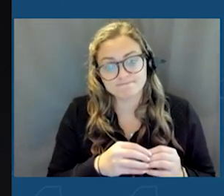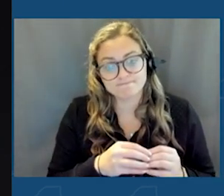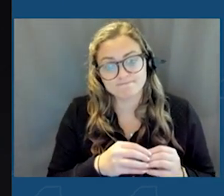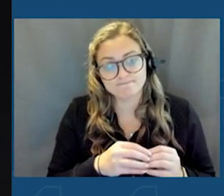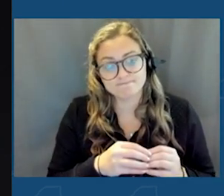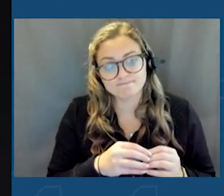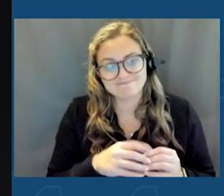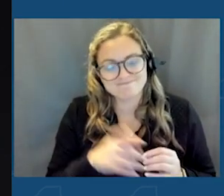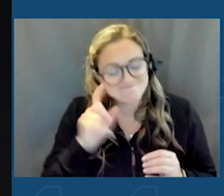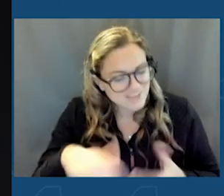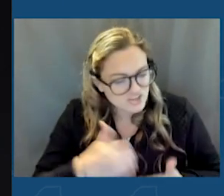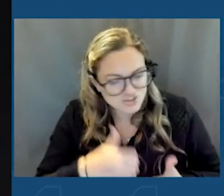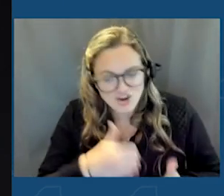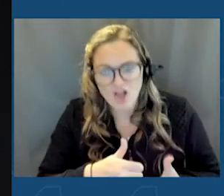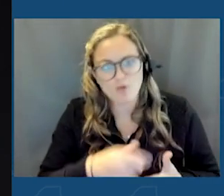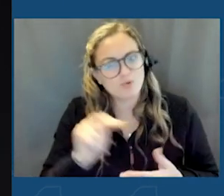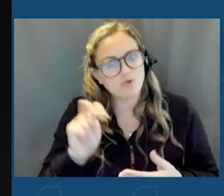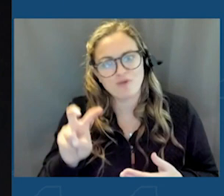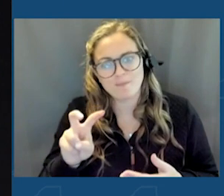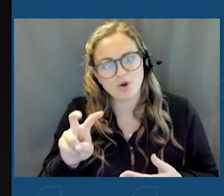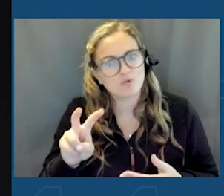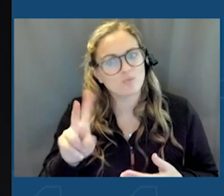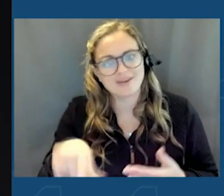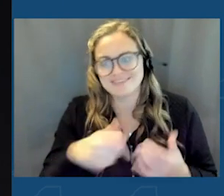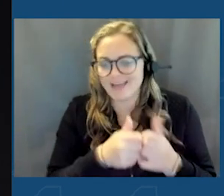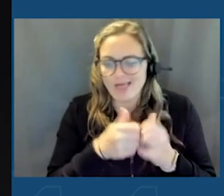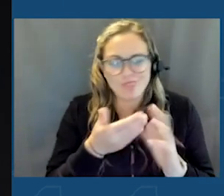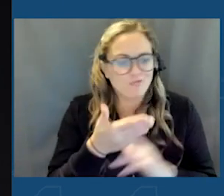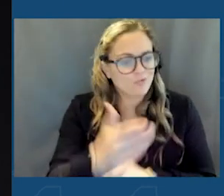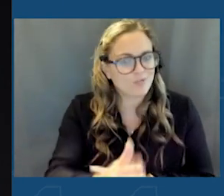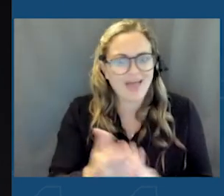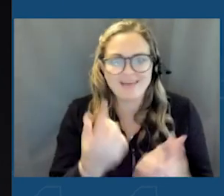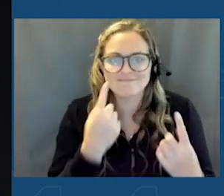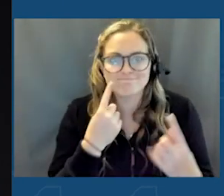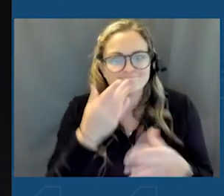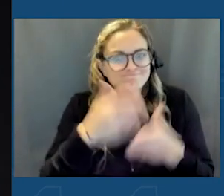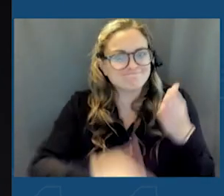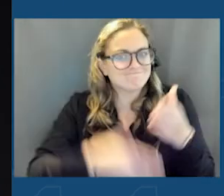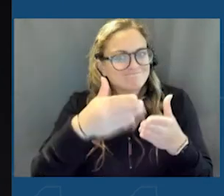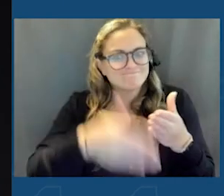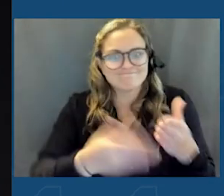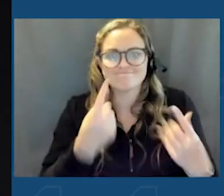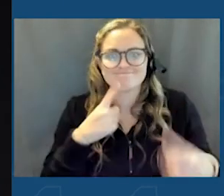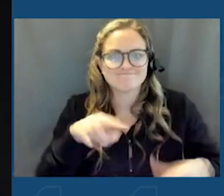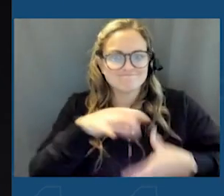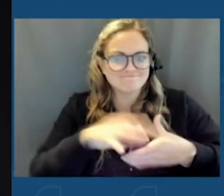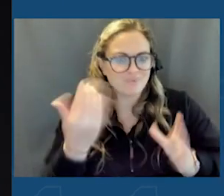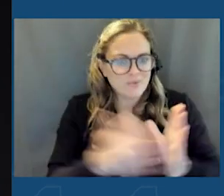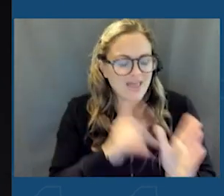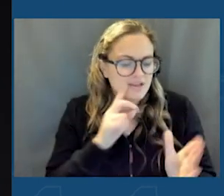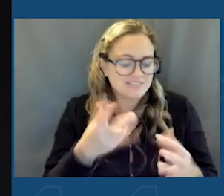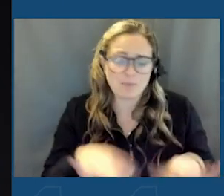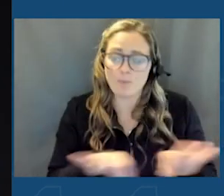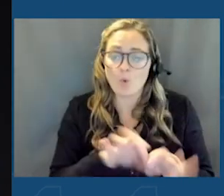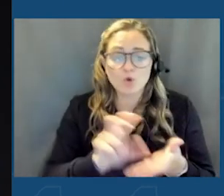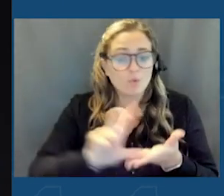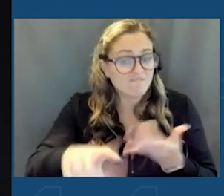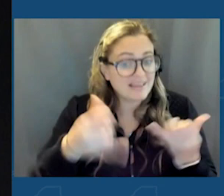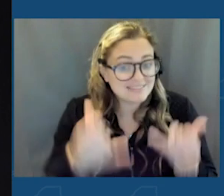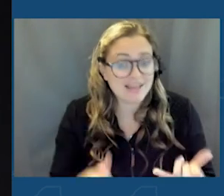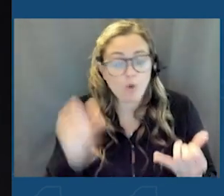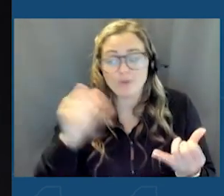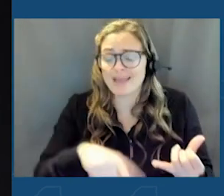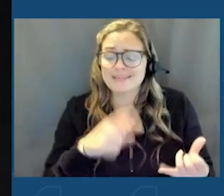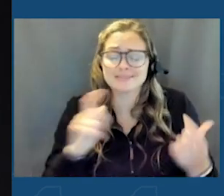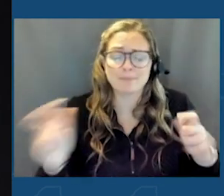Need your help this November. Got to get that one over the finish line. Critically important to make those investments now because, yes, it is a big price